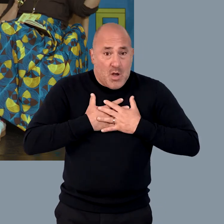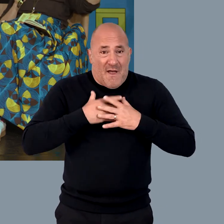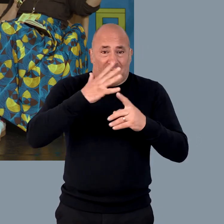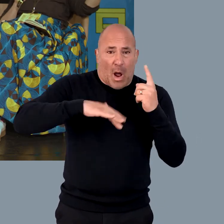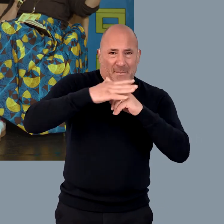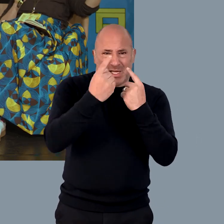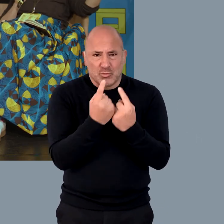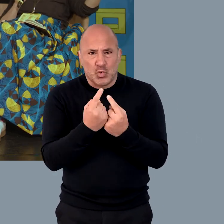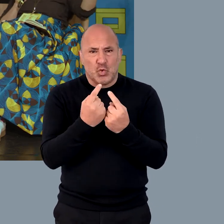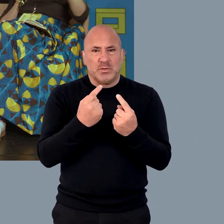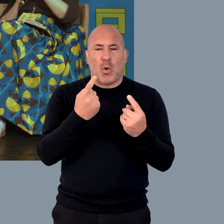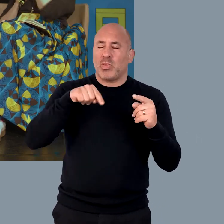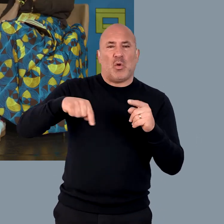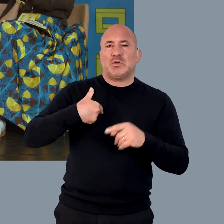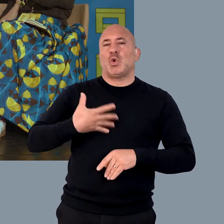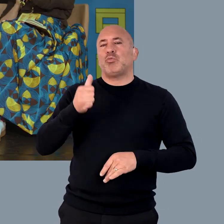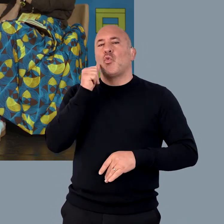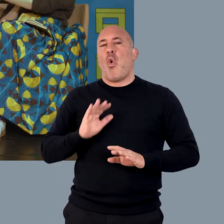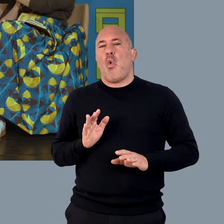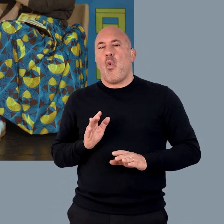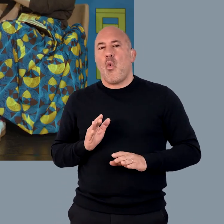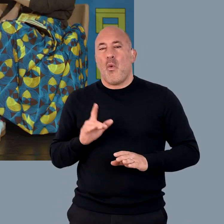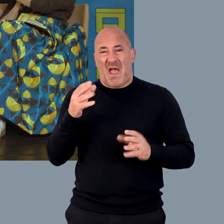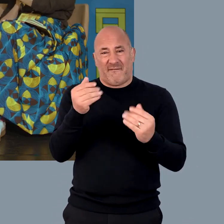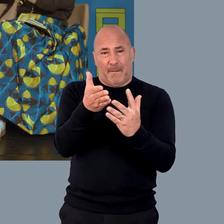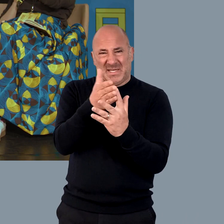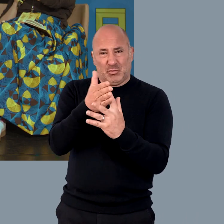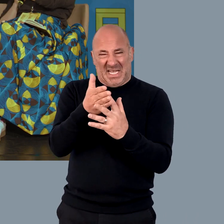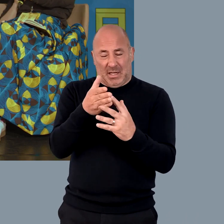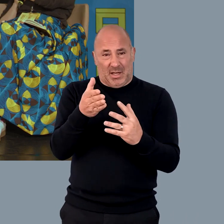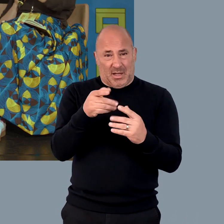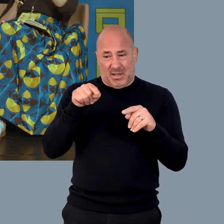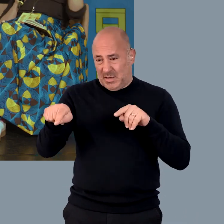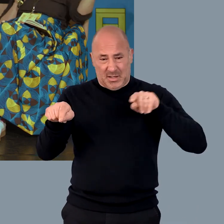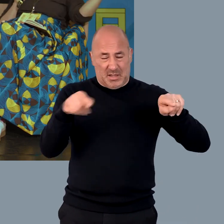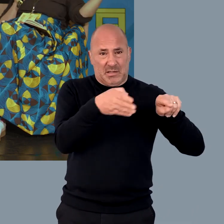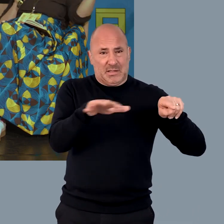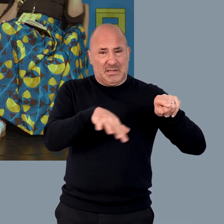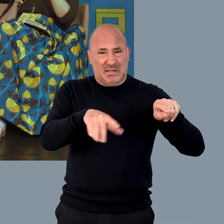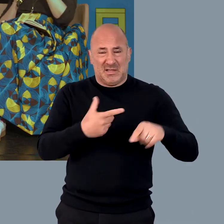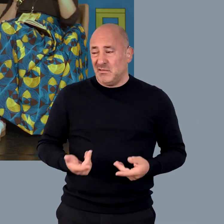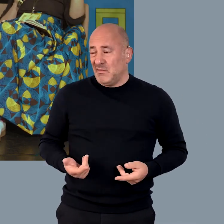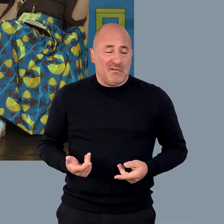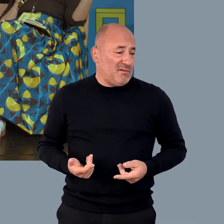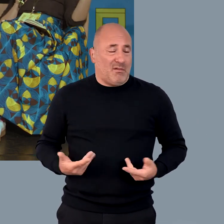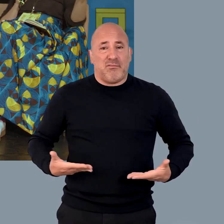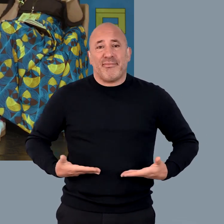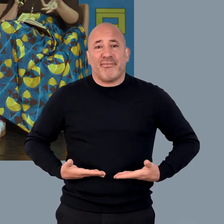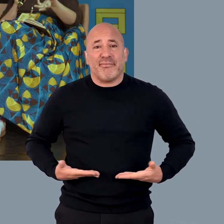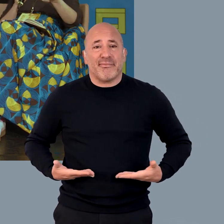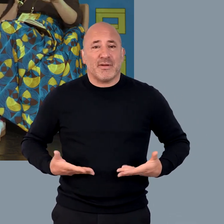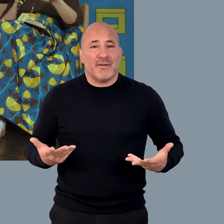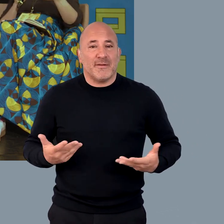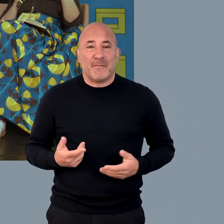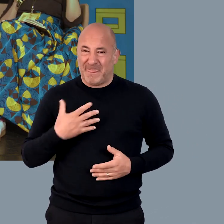that are really passionate about environmental issues, the people that really don't want to hear about it, but then there's this mass in between who are really quite ambivalent. They